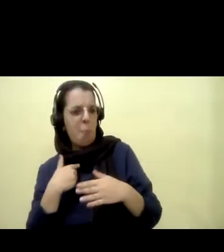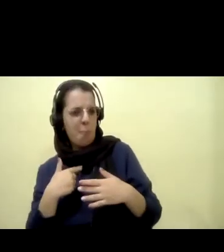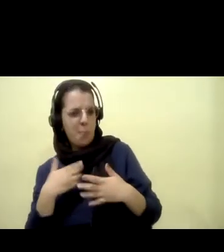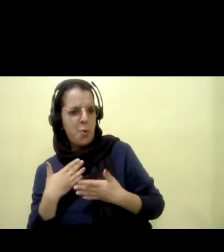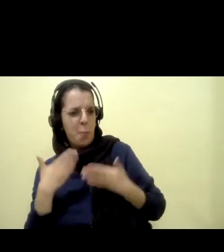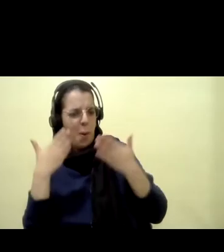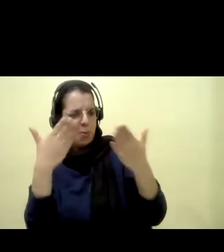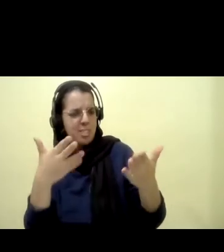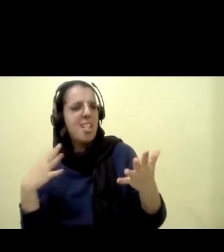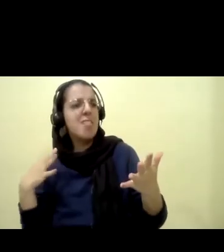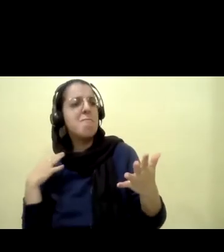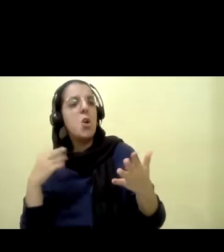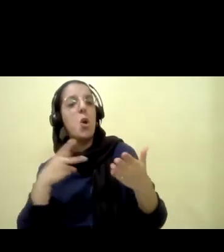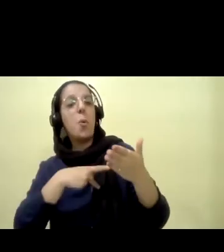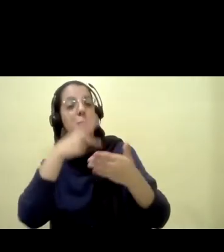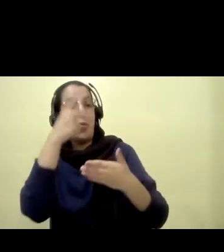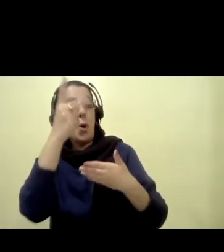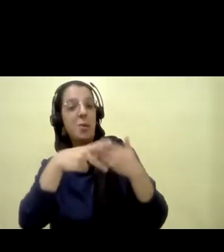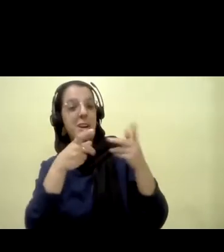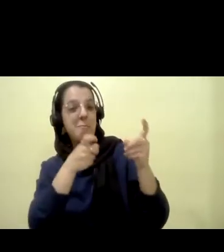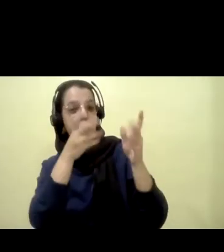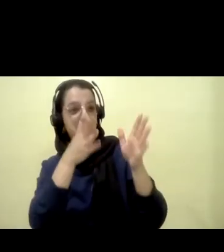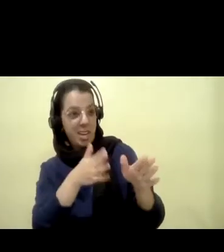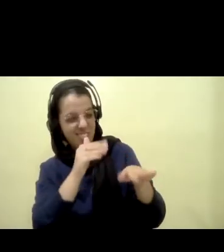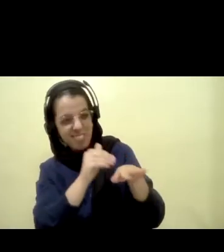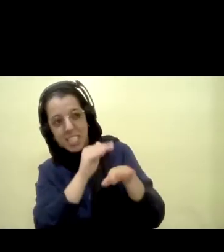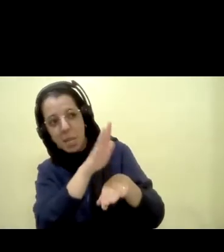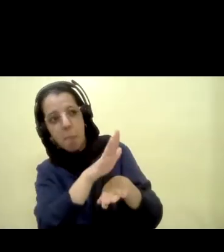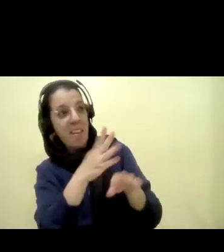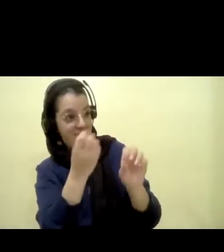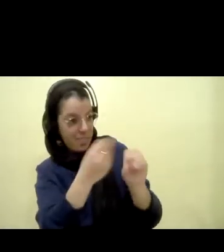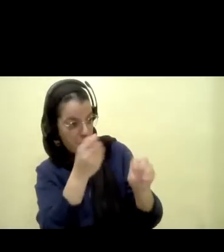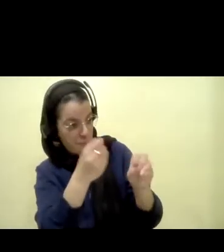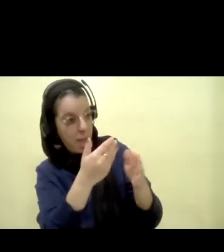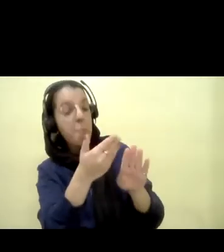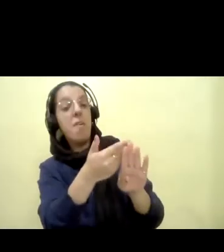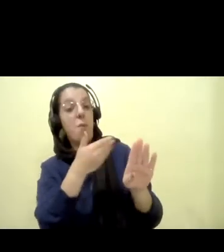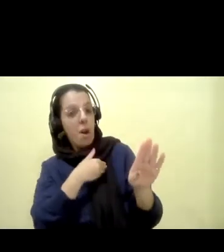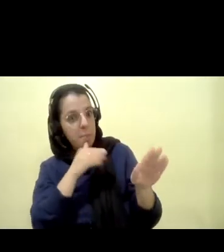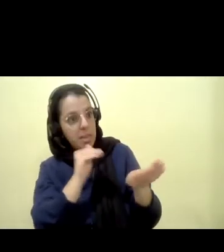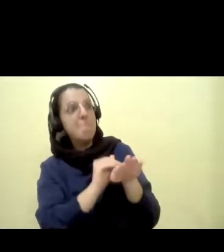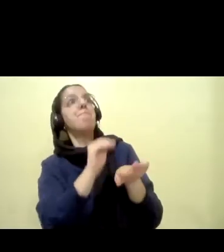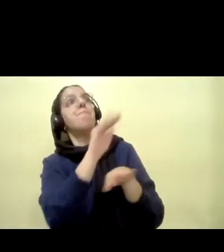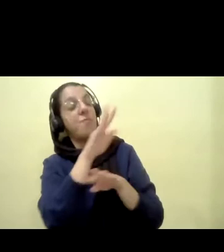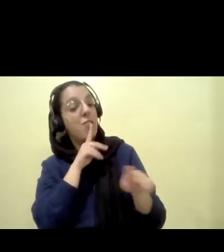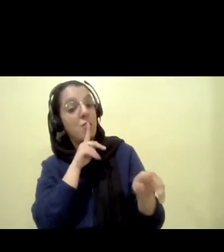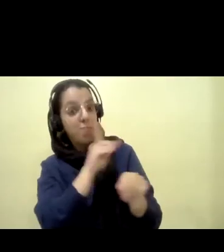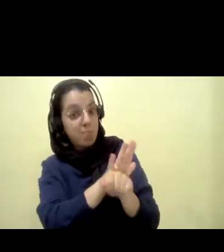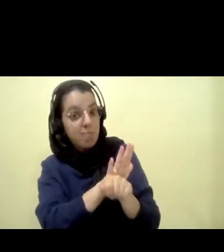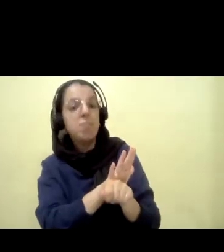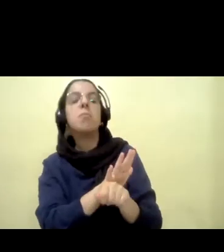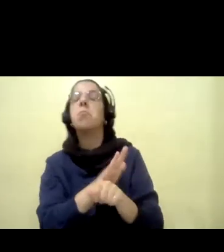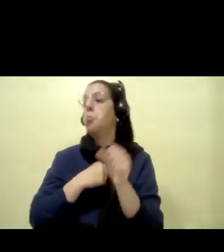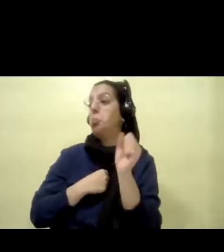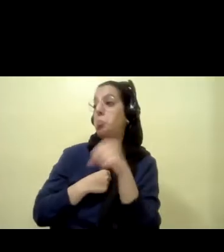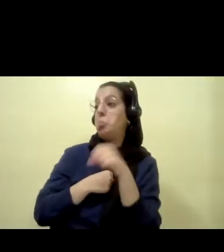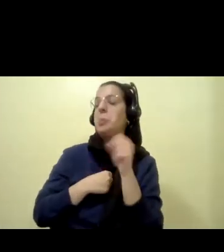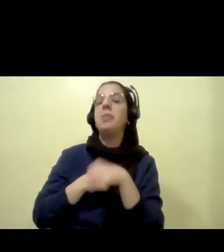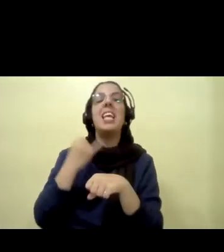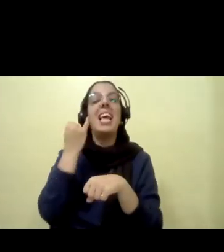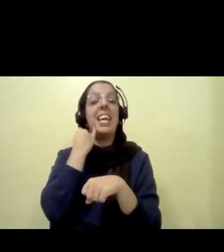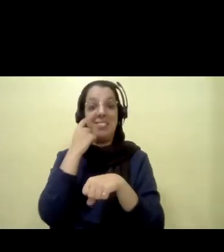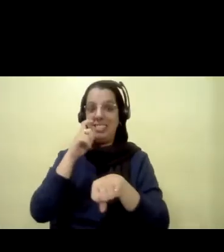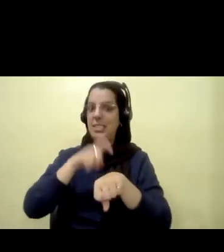program manager to give me feedback before I submit it? Yes. If you can give me a good chunk of